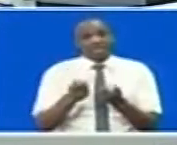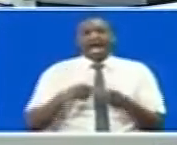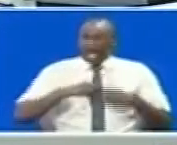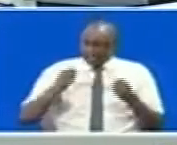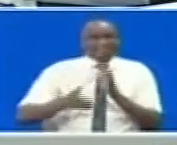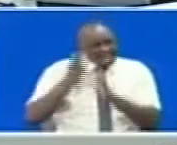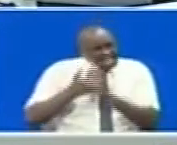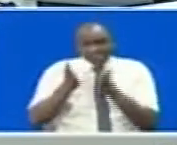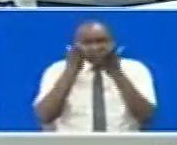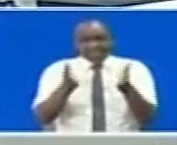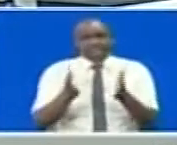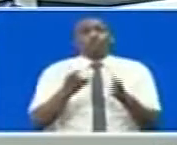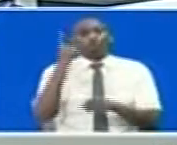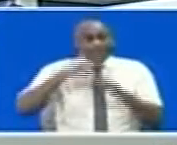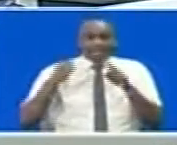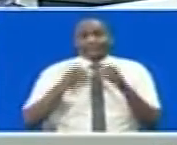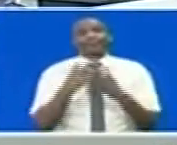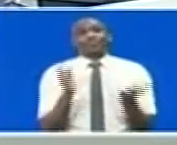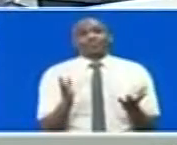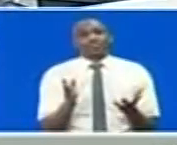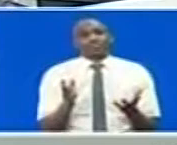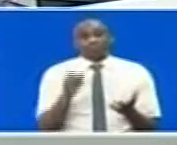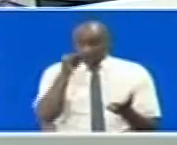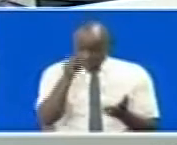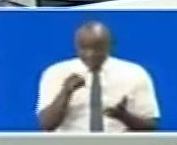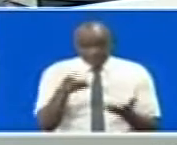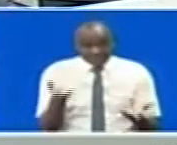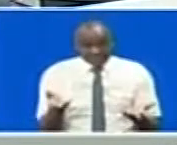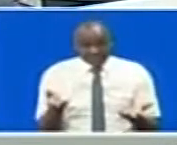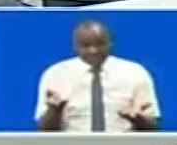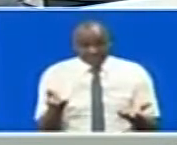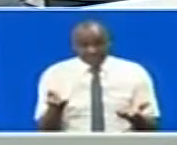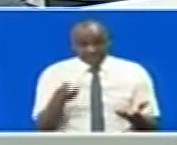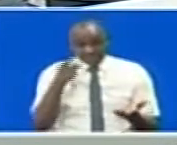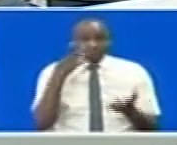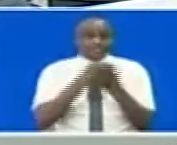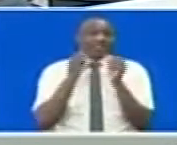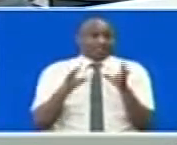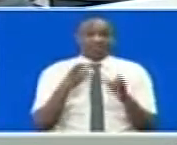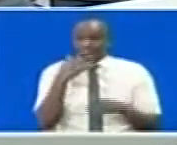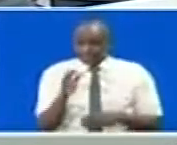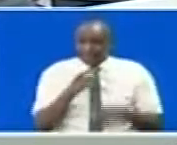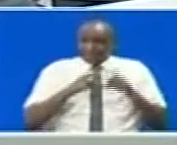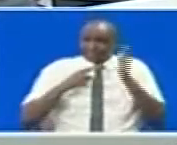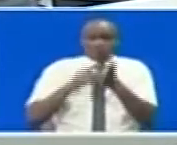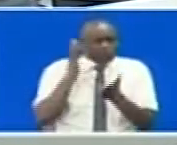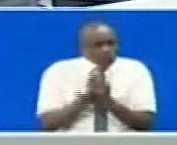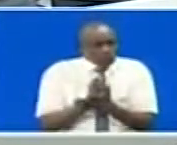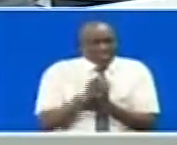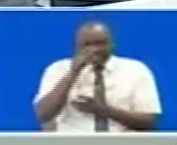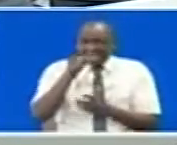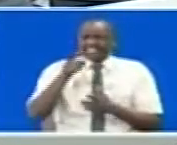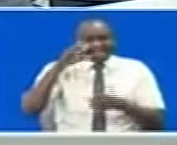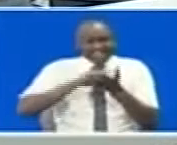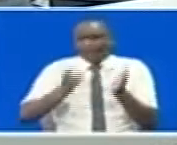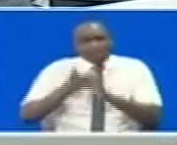very fast. He was jailed for 2 years. Of course, that is the case. He's no longer in prison. But it just shows you how quickly that case was